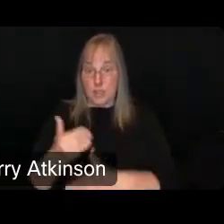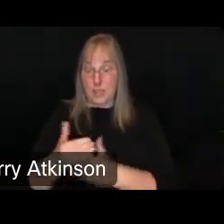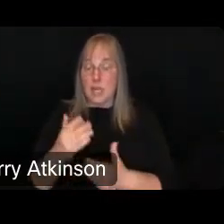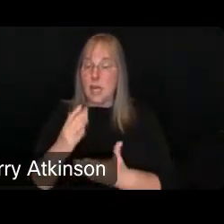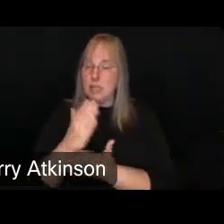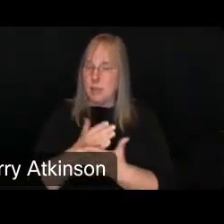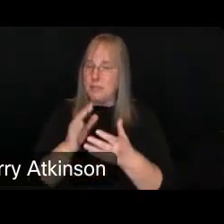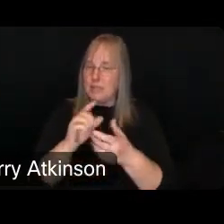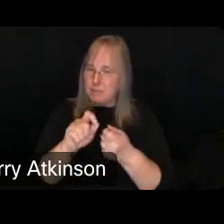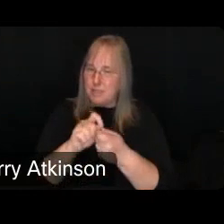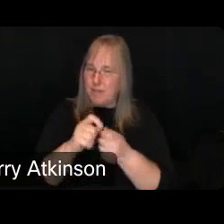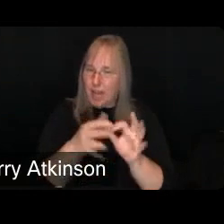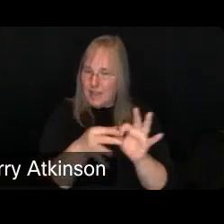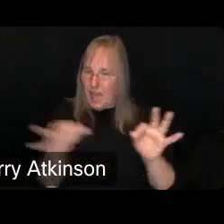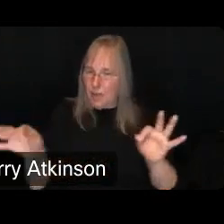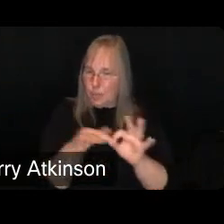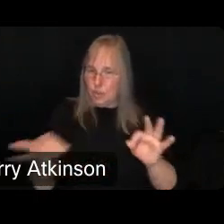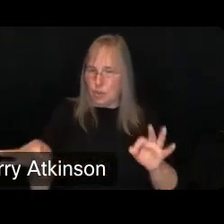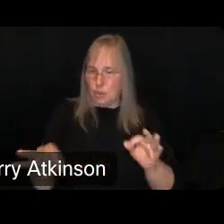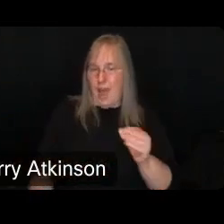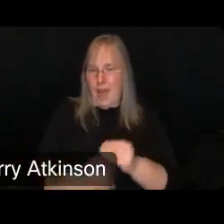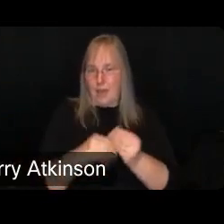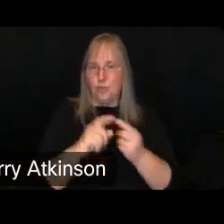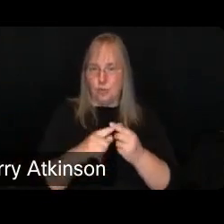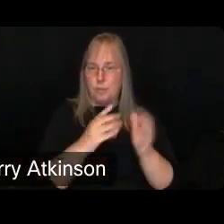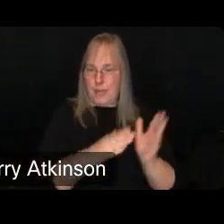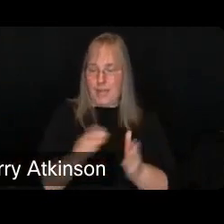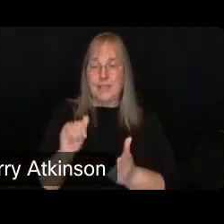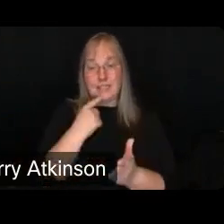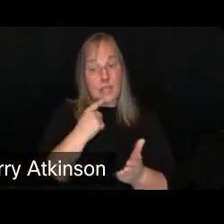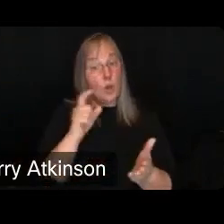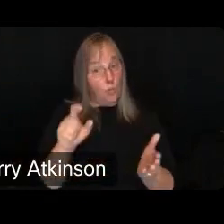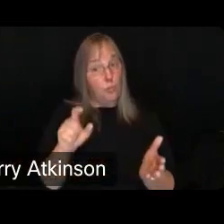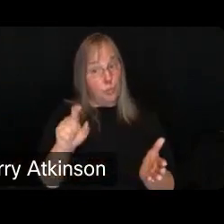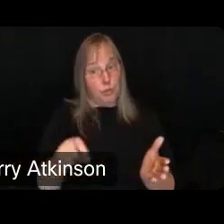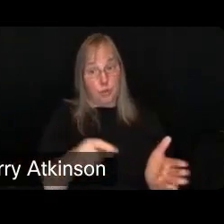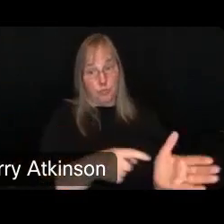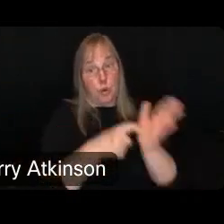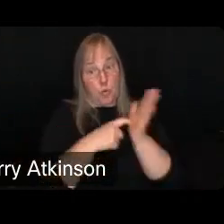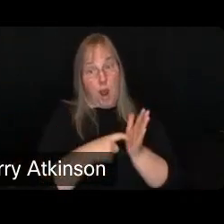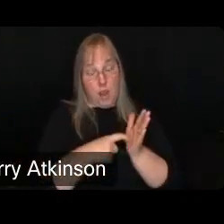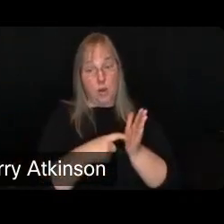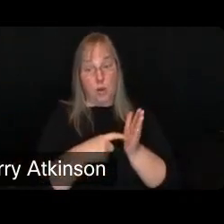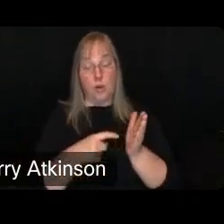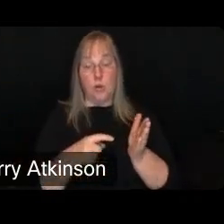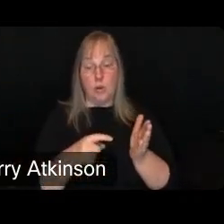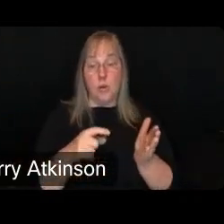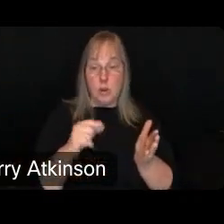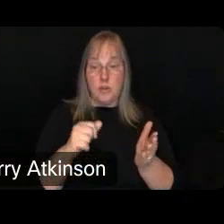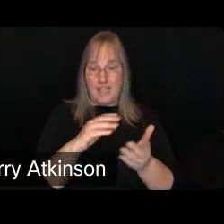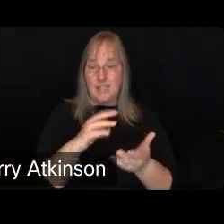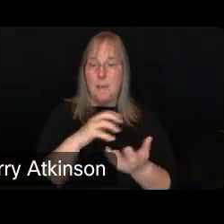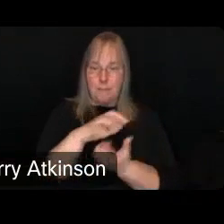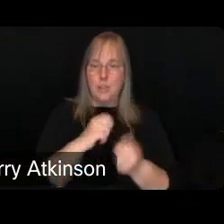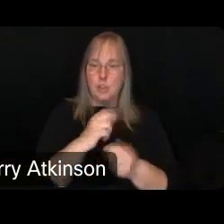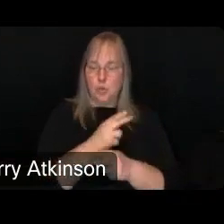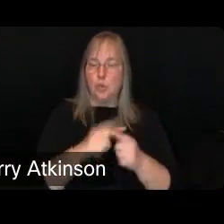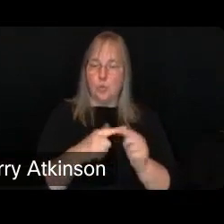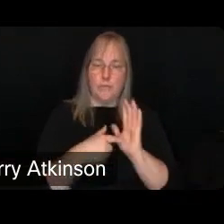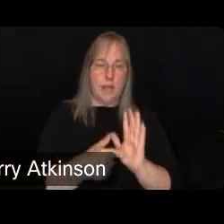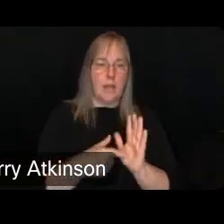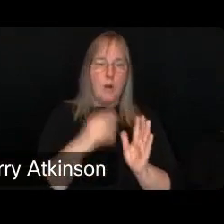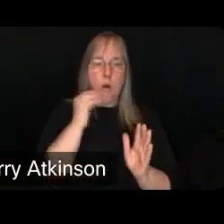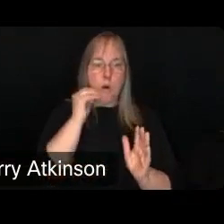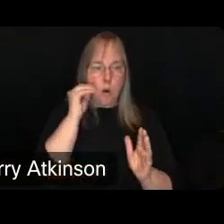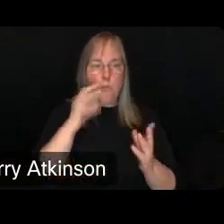the plan that says we should be requiring these mixed-use activity centers to reflect home ownership opportunities and convenience retail and